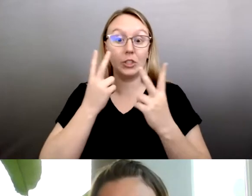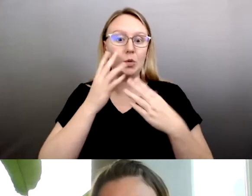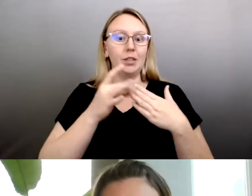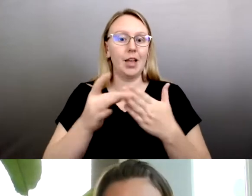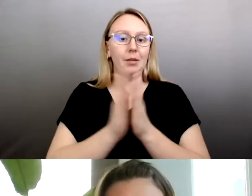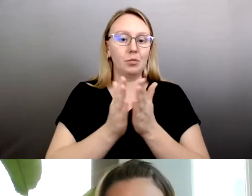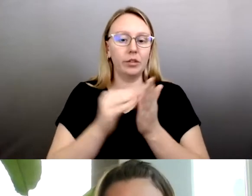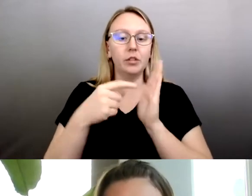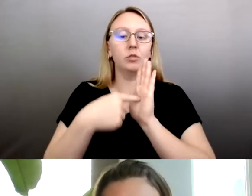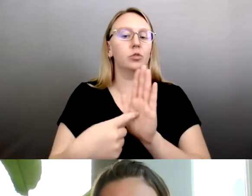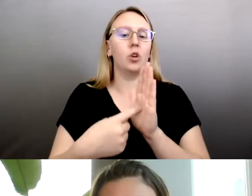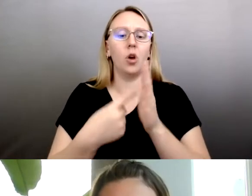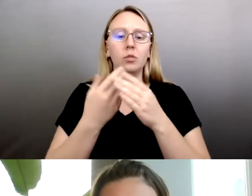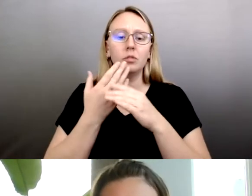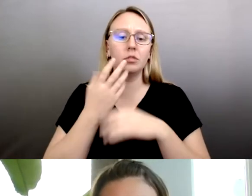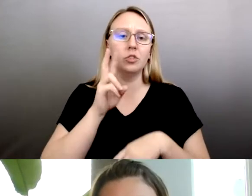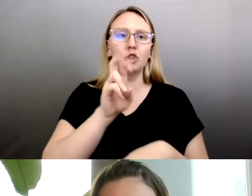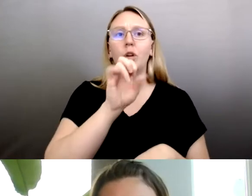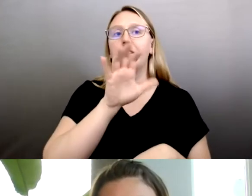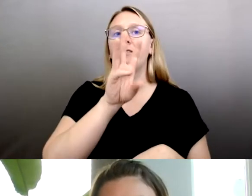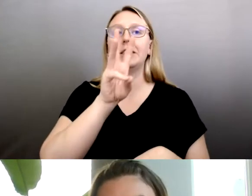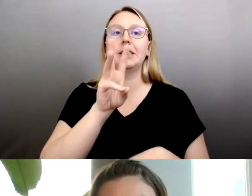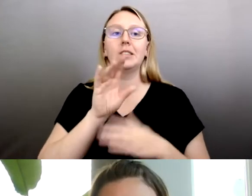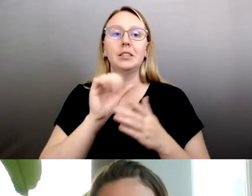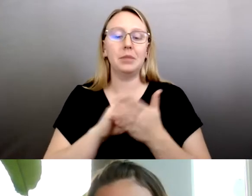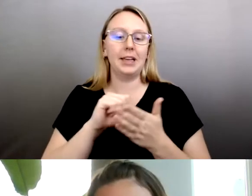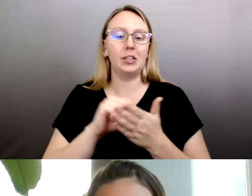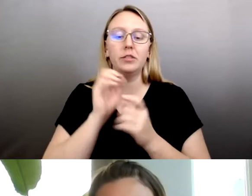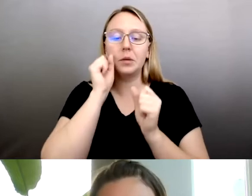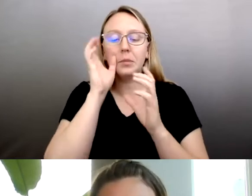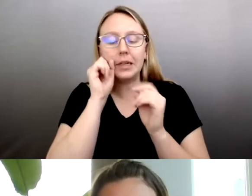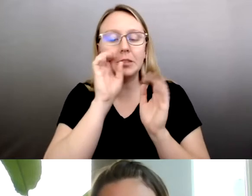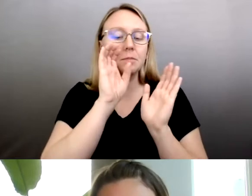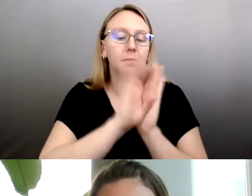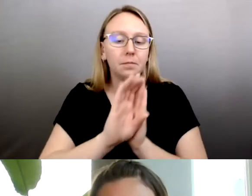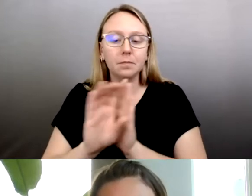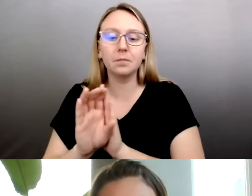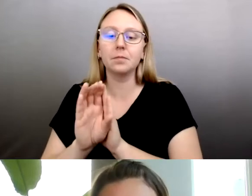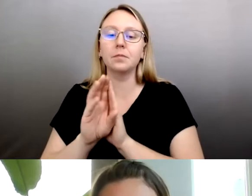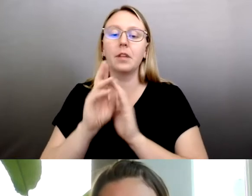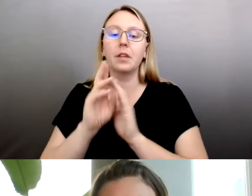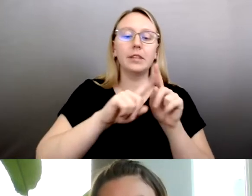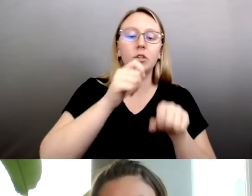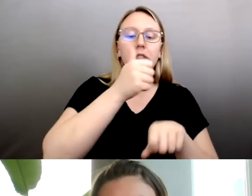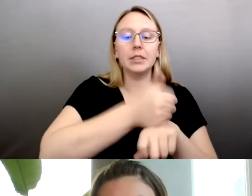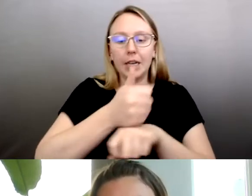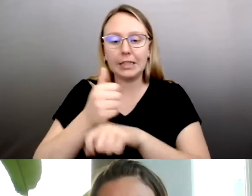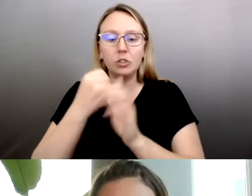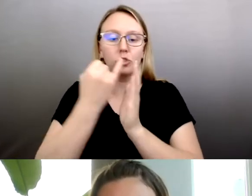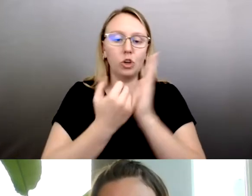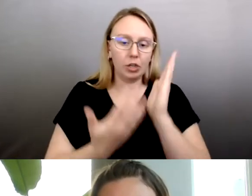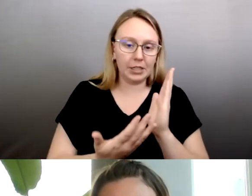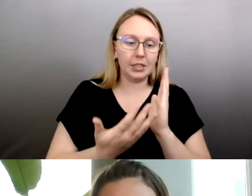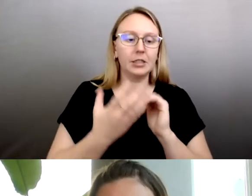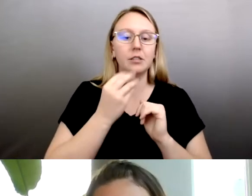shares 256 pages of amazing images of sites and artists and the